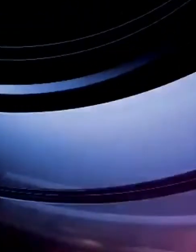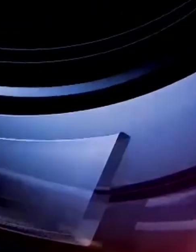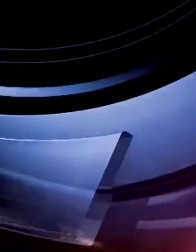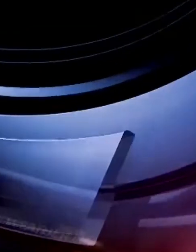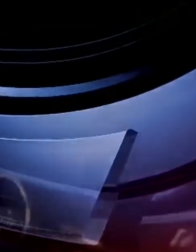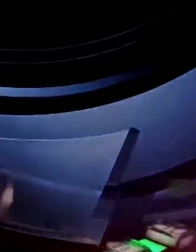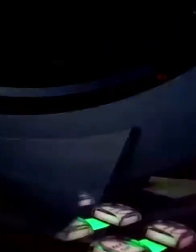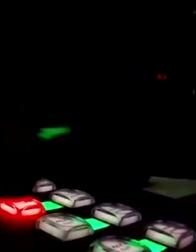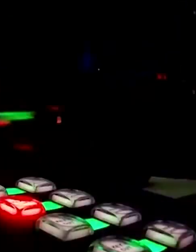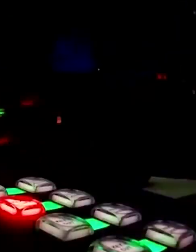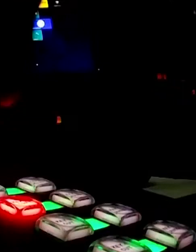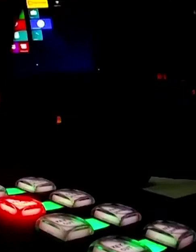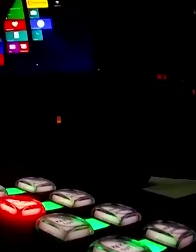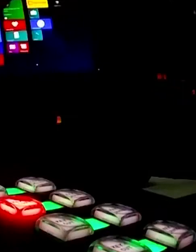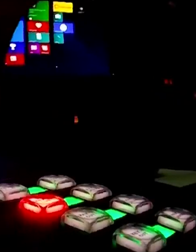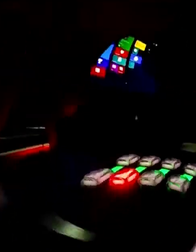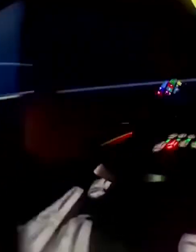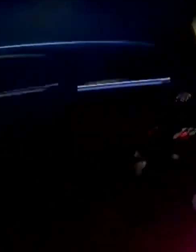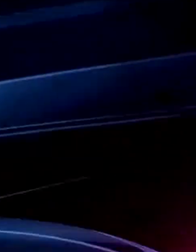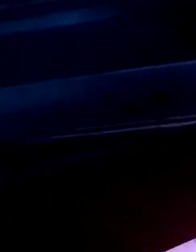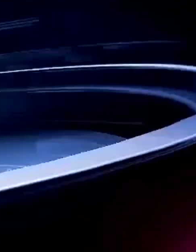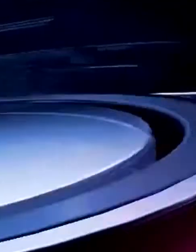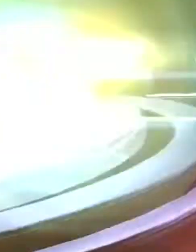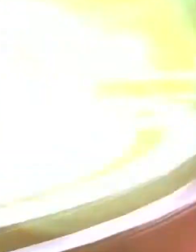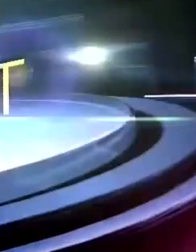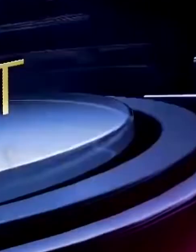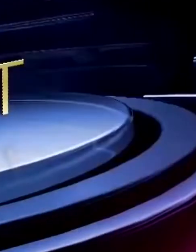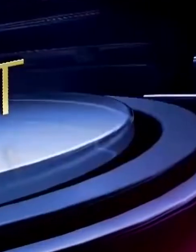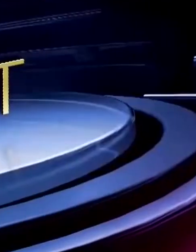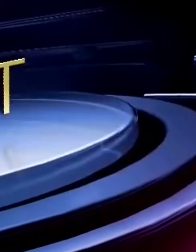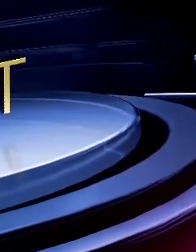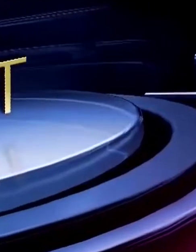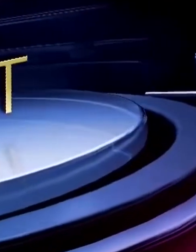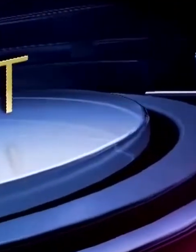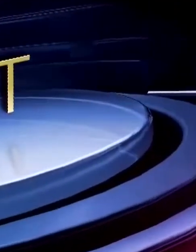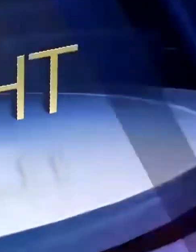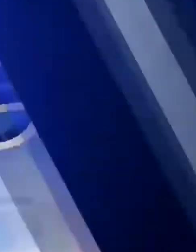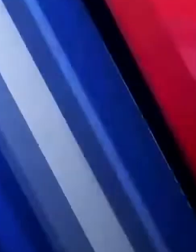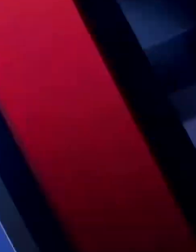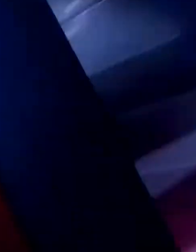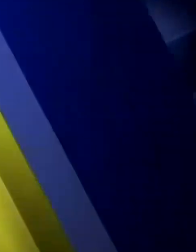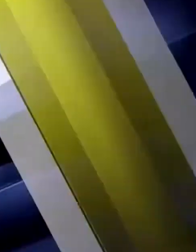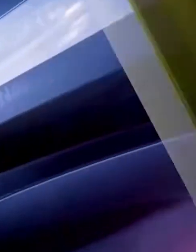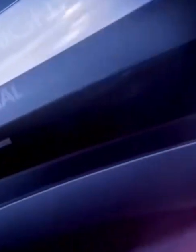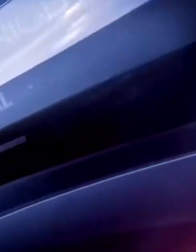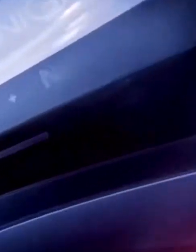Broadcasting from our studios in the Pine St. Michael, this is CBC NewsNight, starting now.